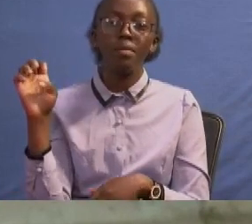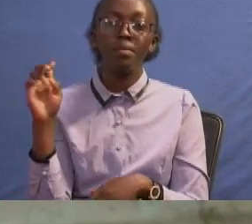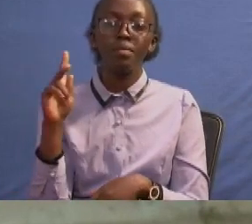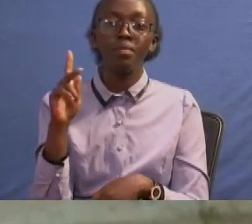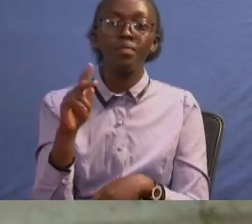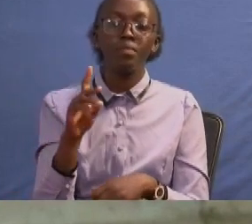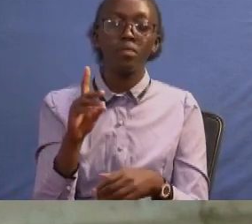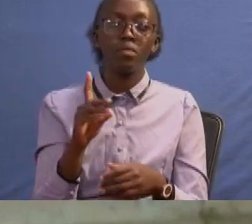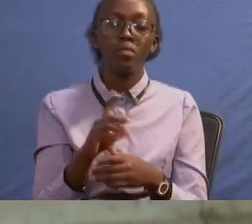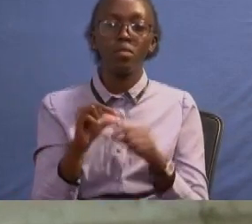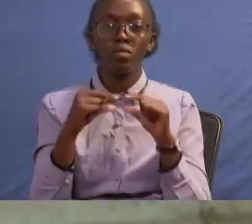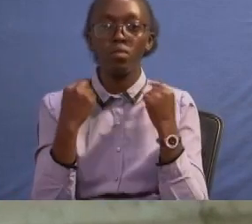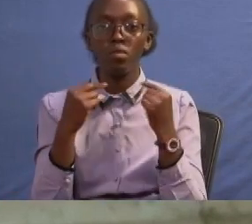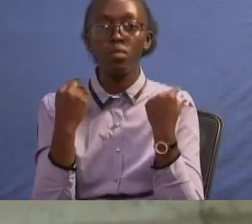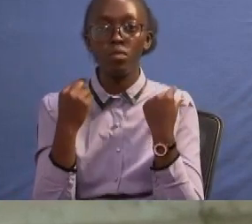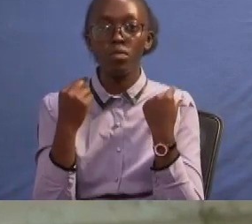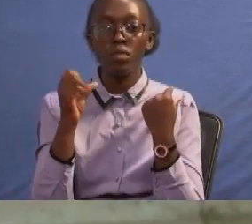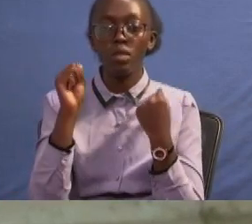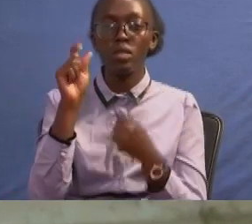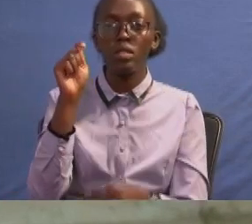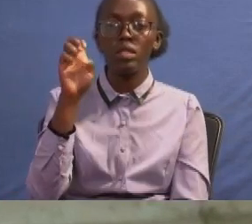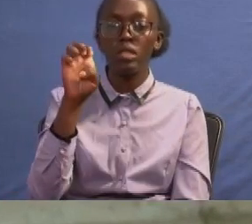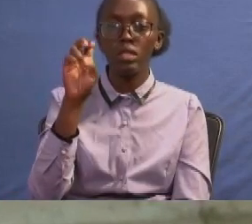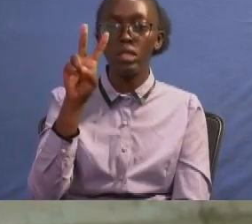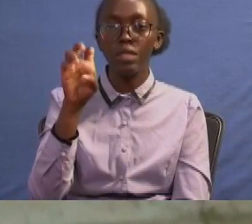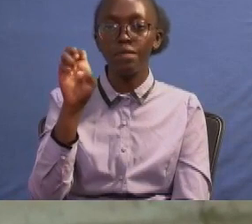Reverend Professor Stephen